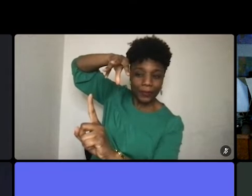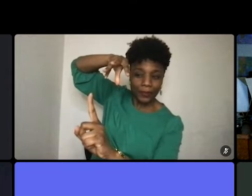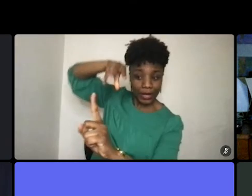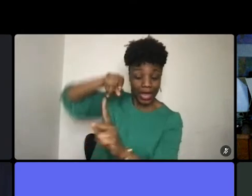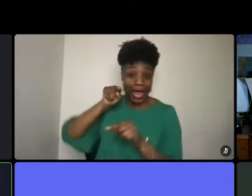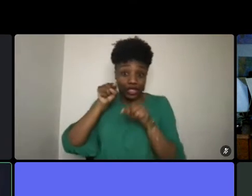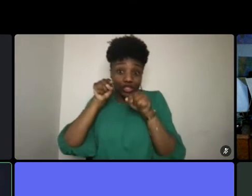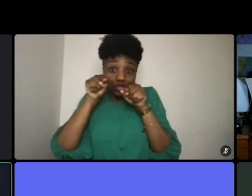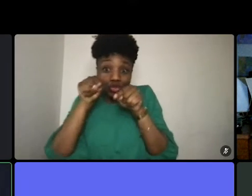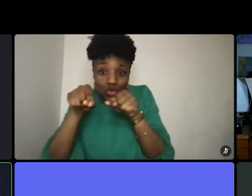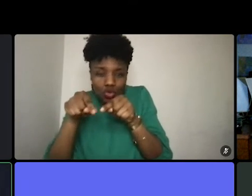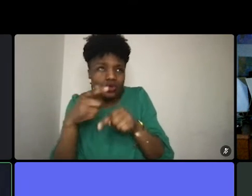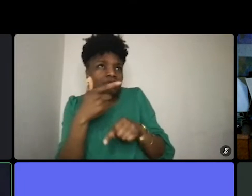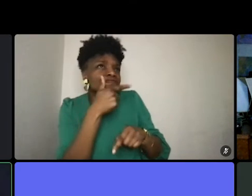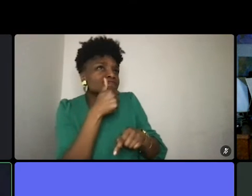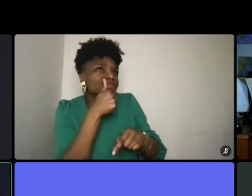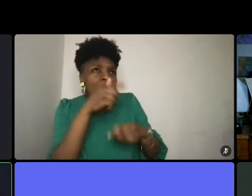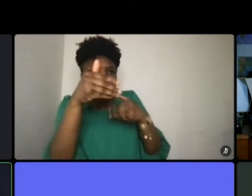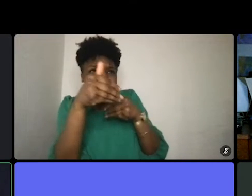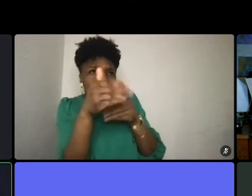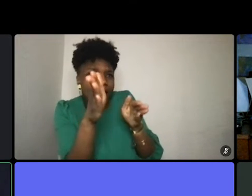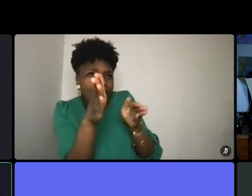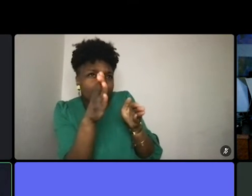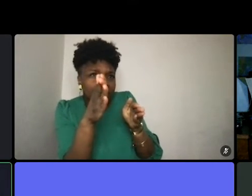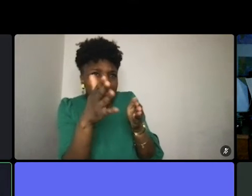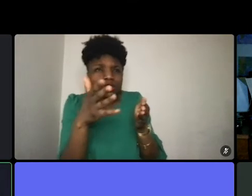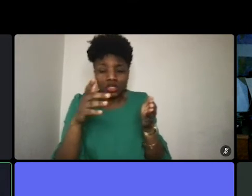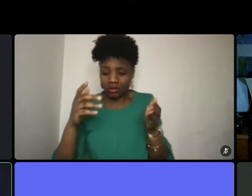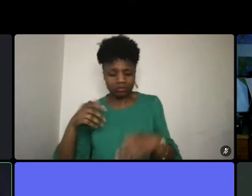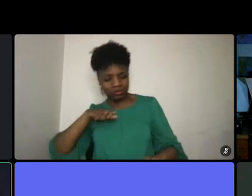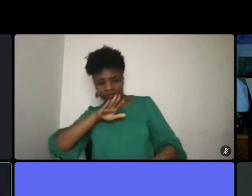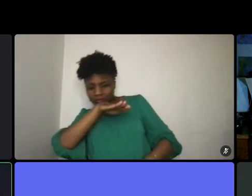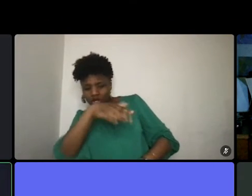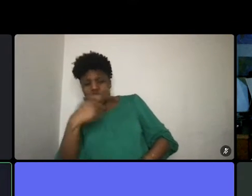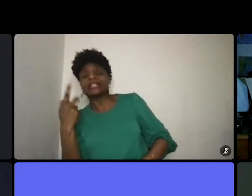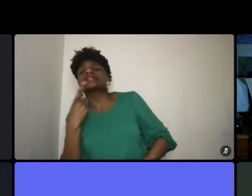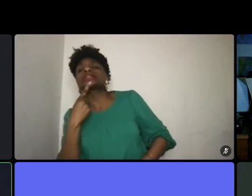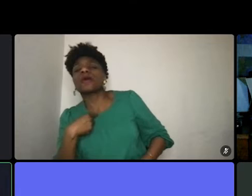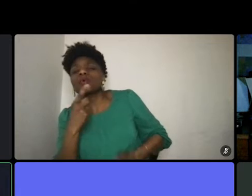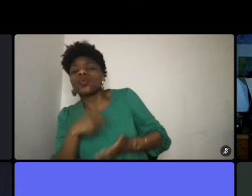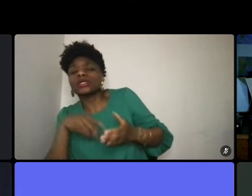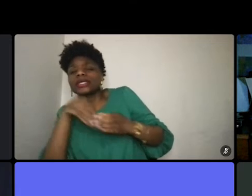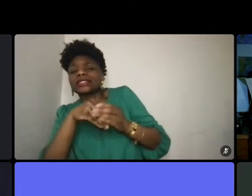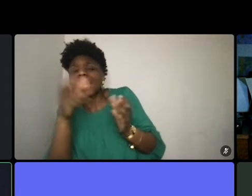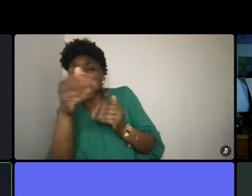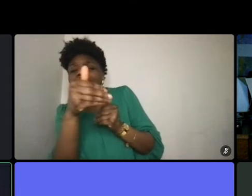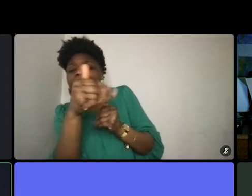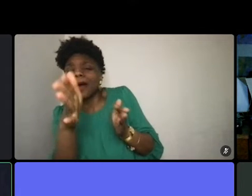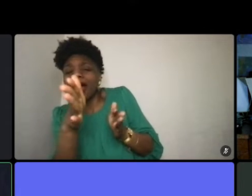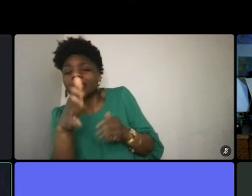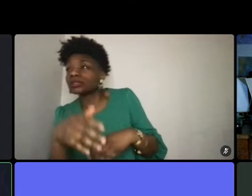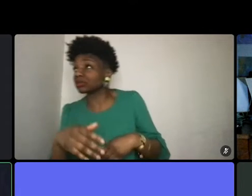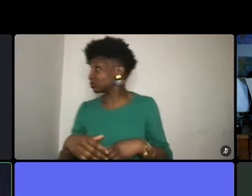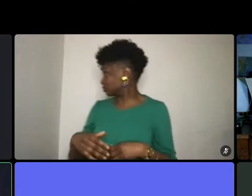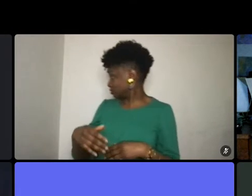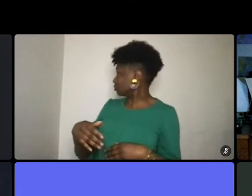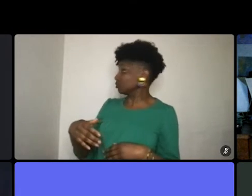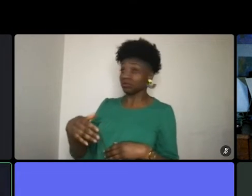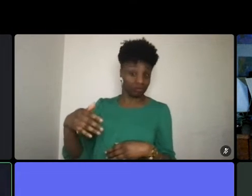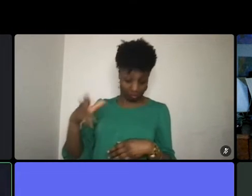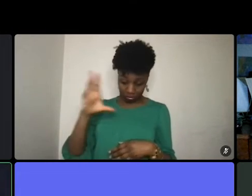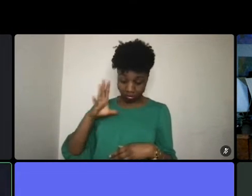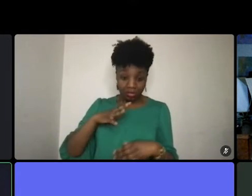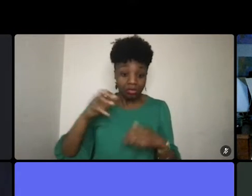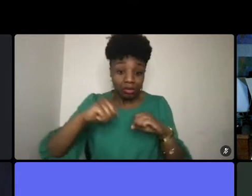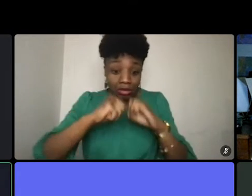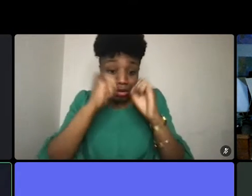say, tell me and show me what's inside of this box because I want to know and I want to see is, are you ready to